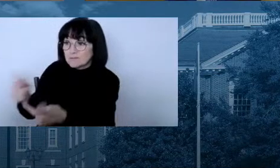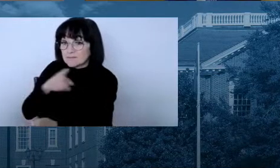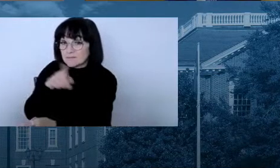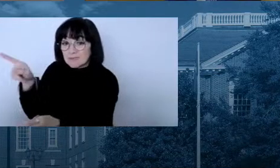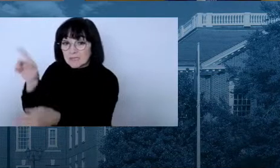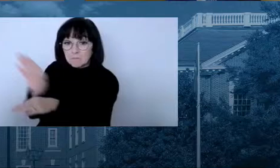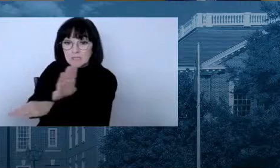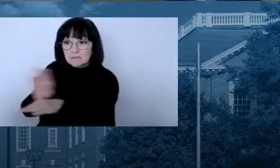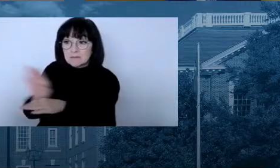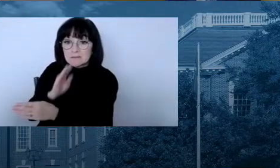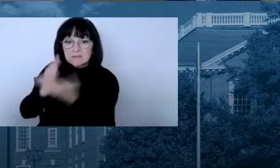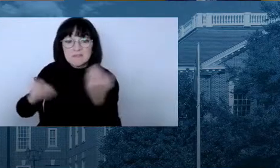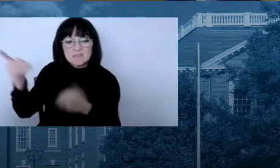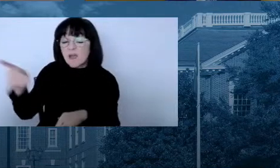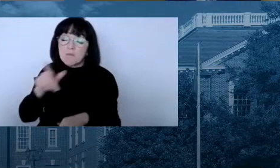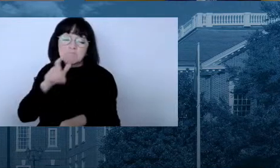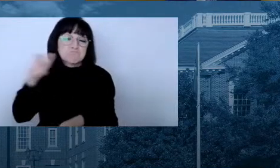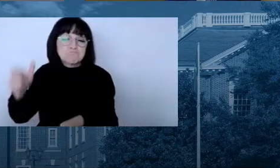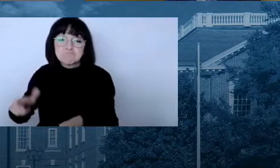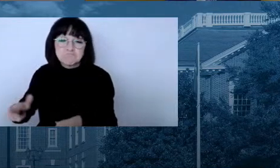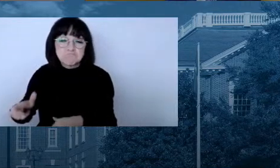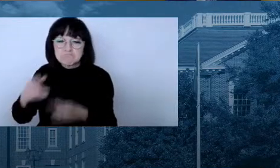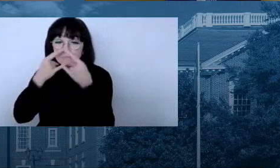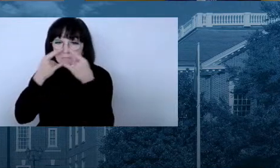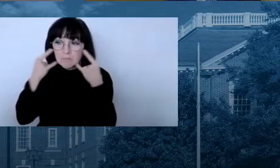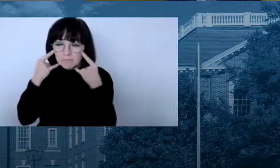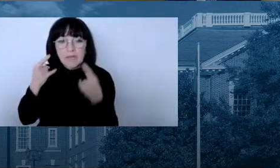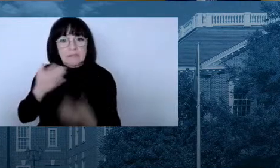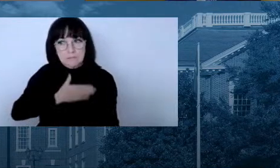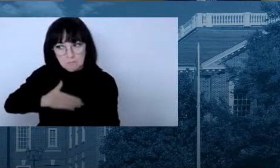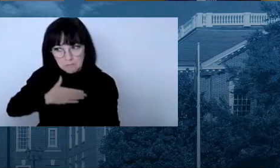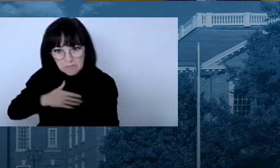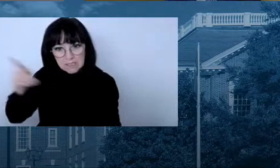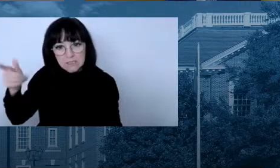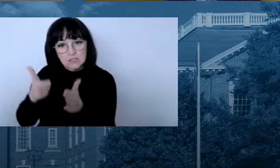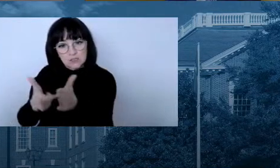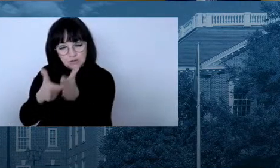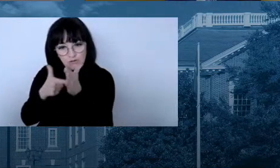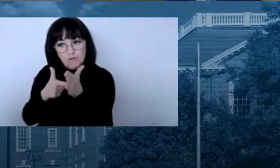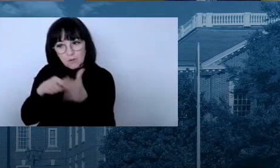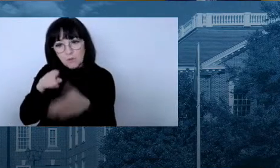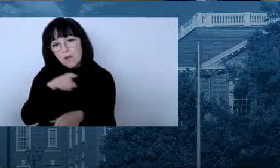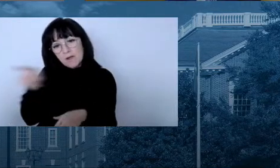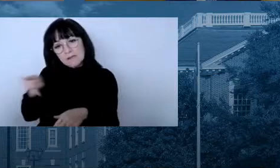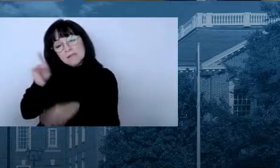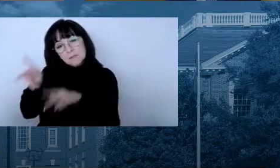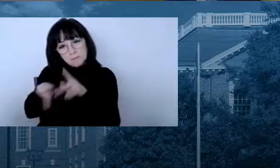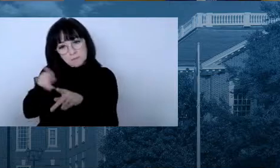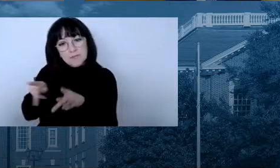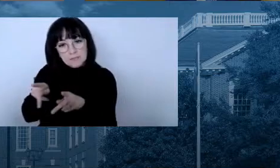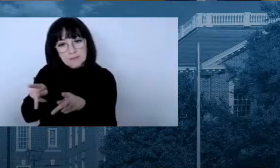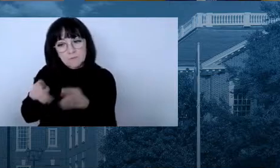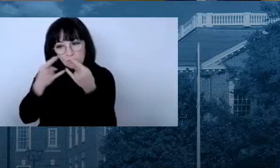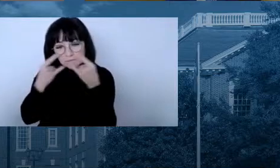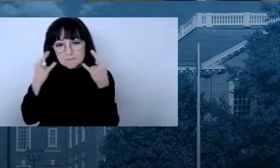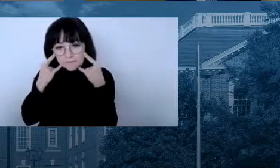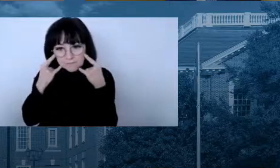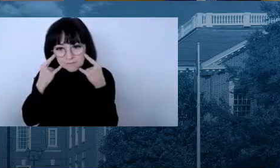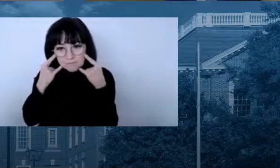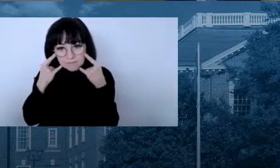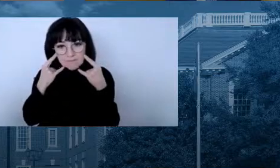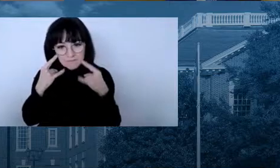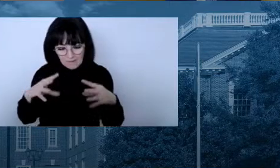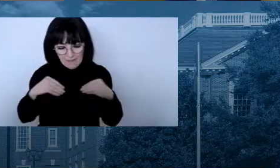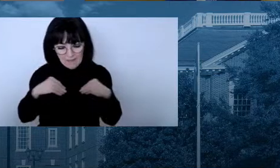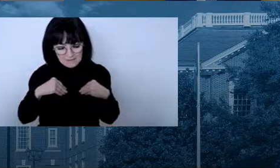of private businesses the same, and you get a lot of compliance. I think focusing on personal responsibility